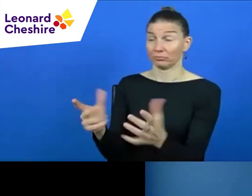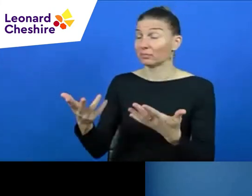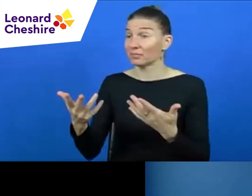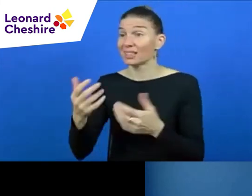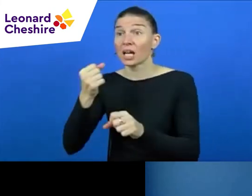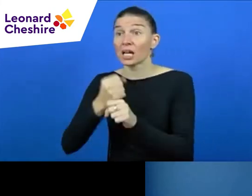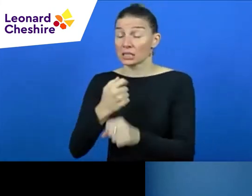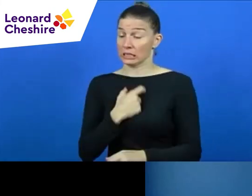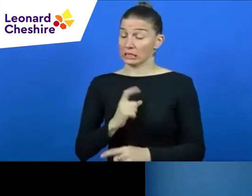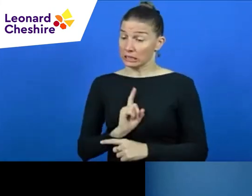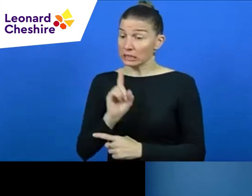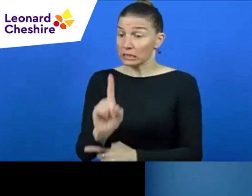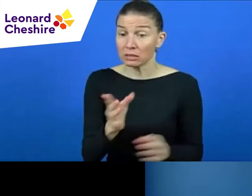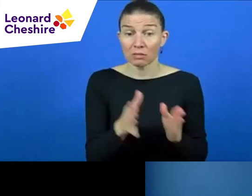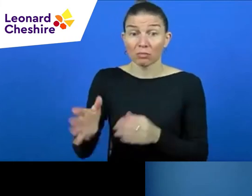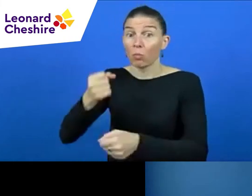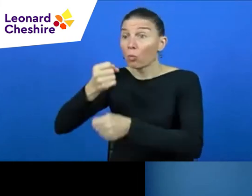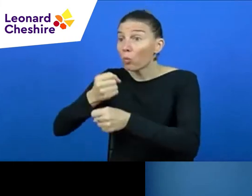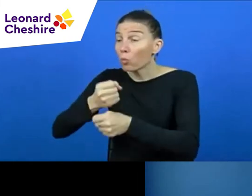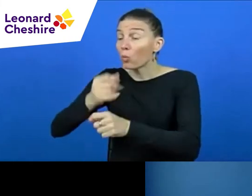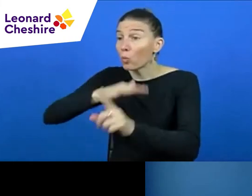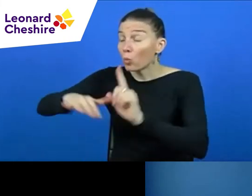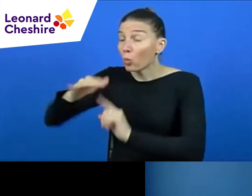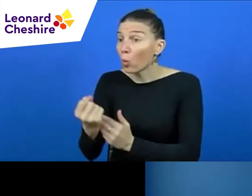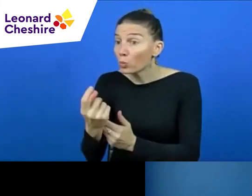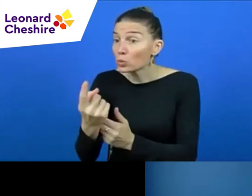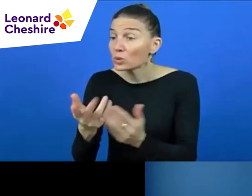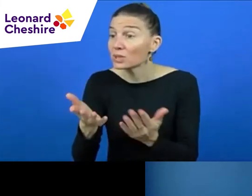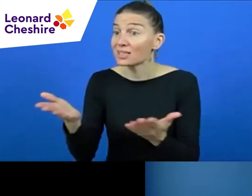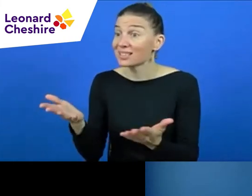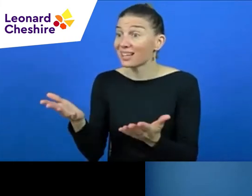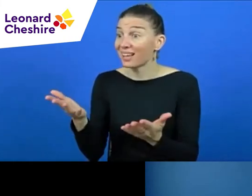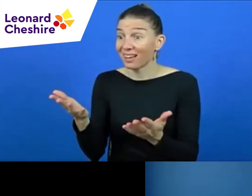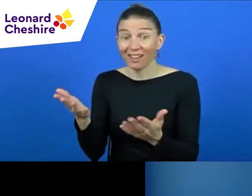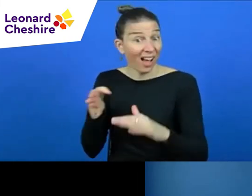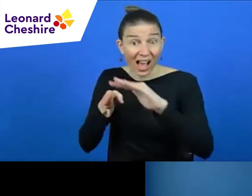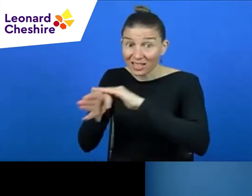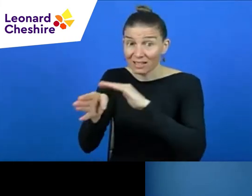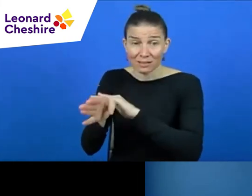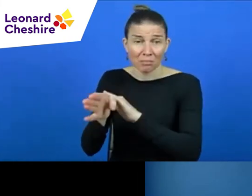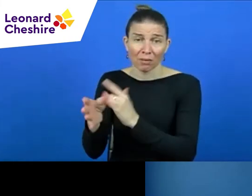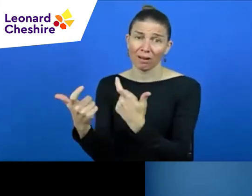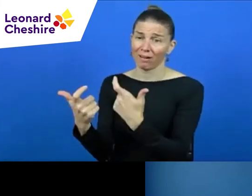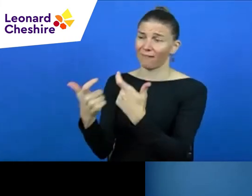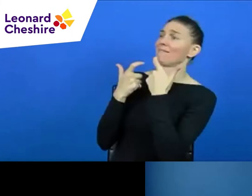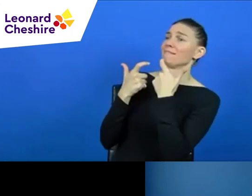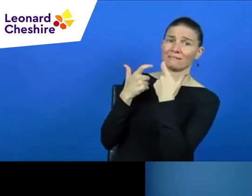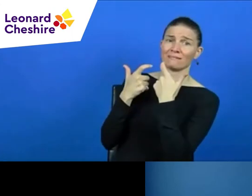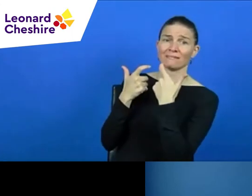opportunity. And the decision makers, those who hold the cards